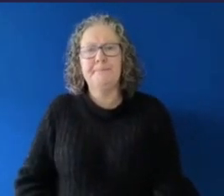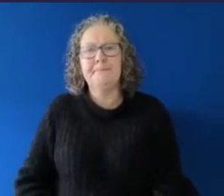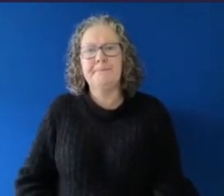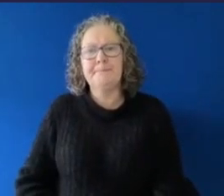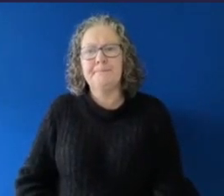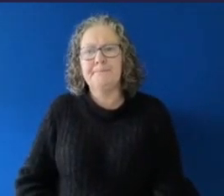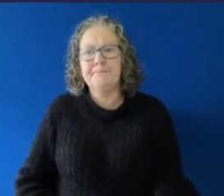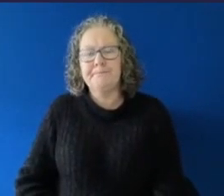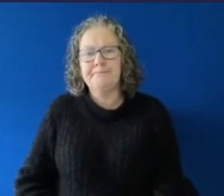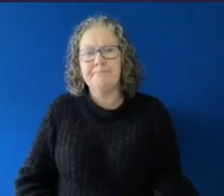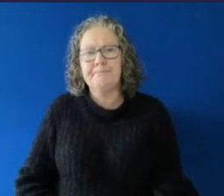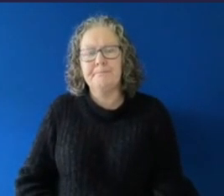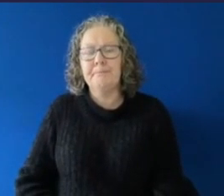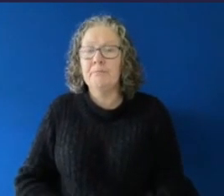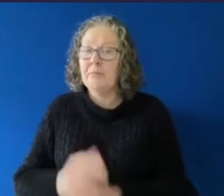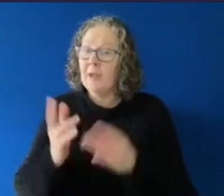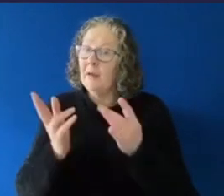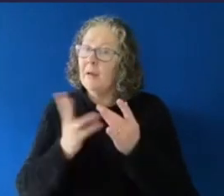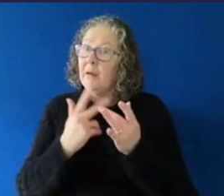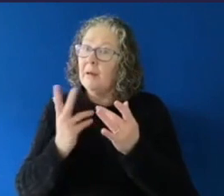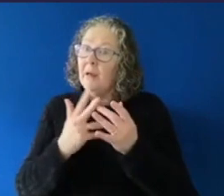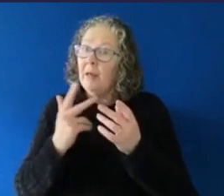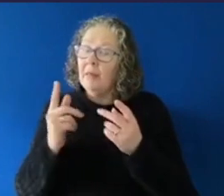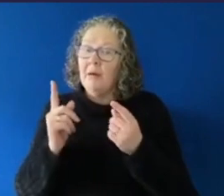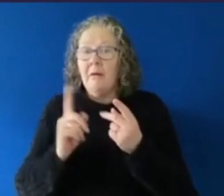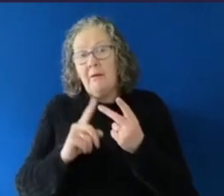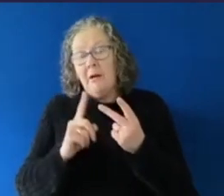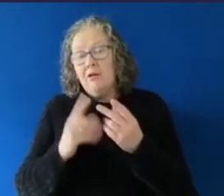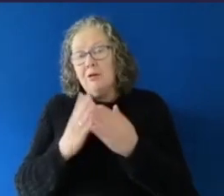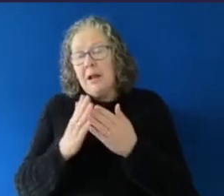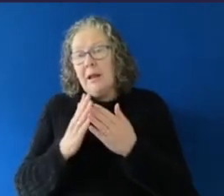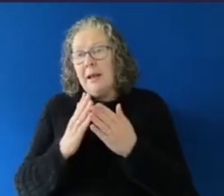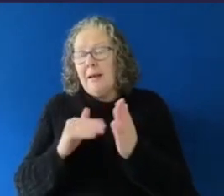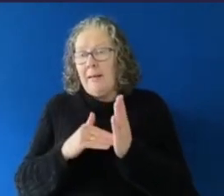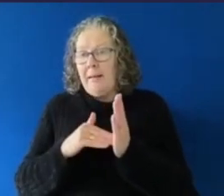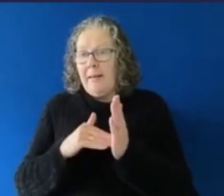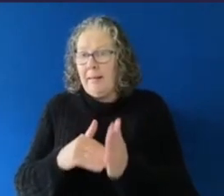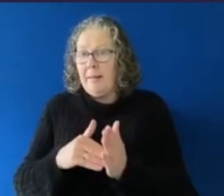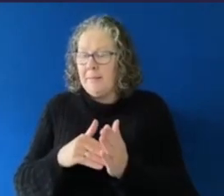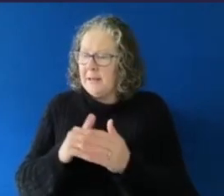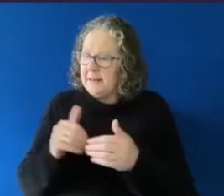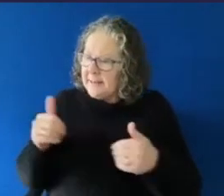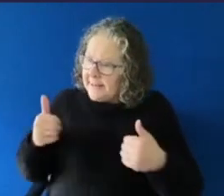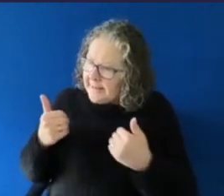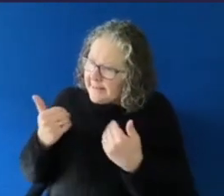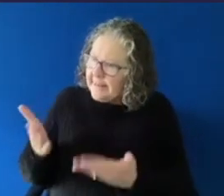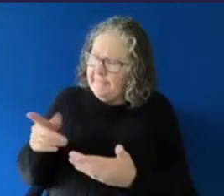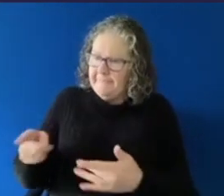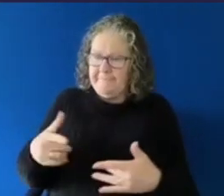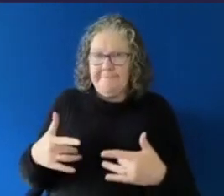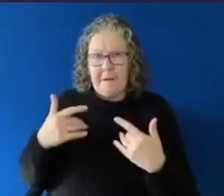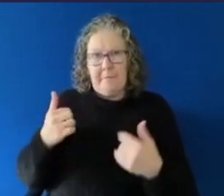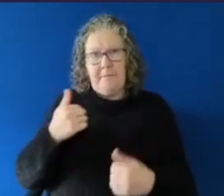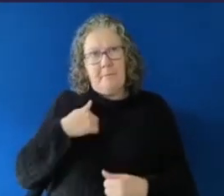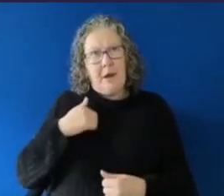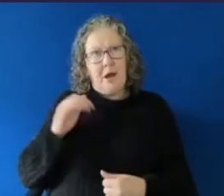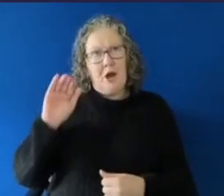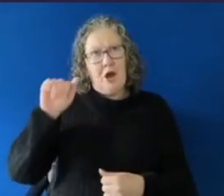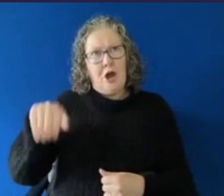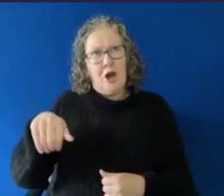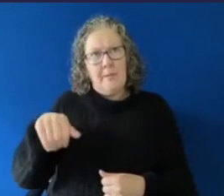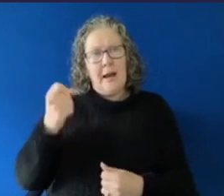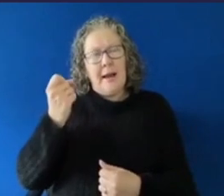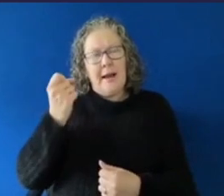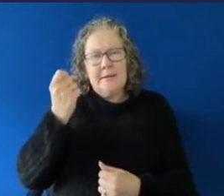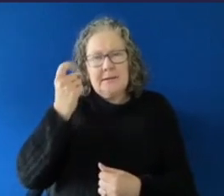So another thing that, really promotes our ability to afford others the sense of home is understanding the power of